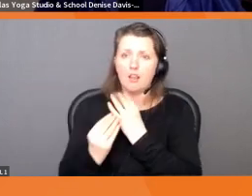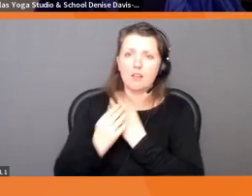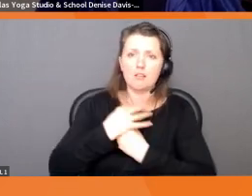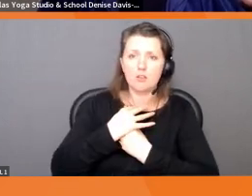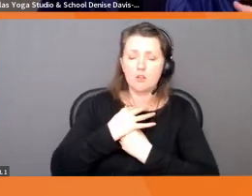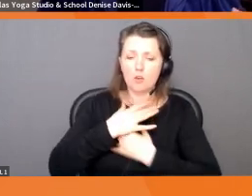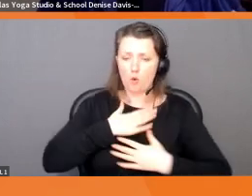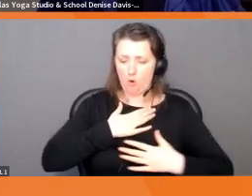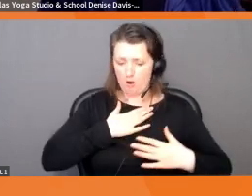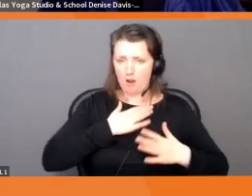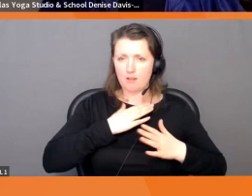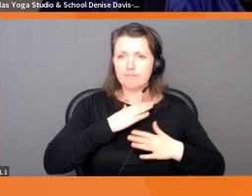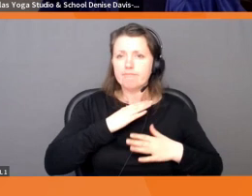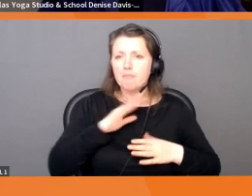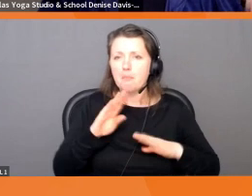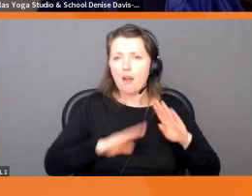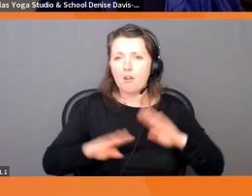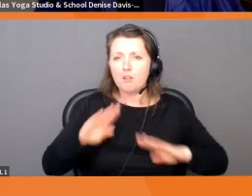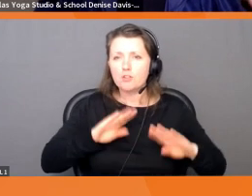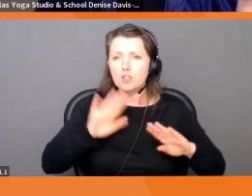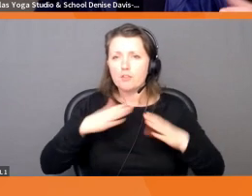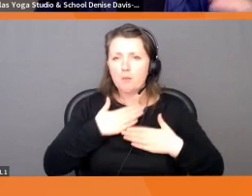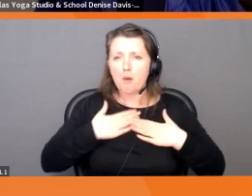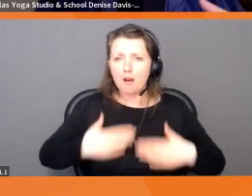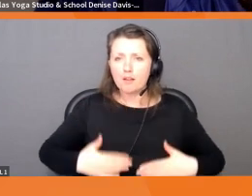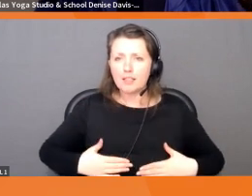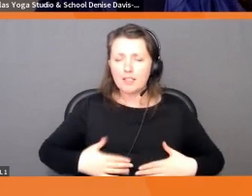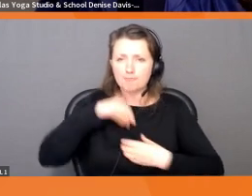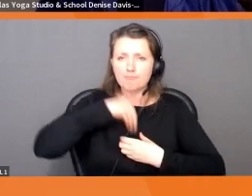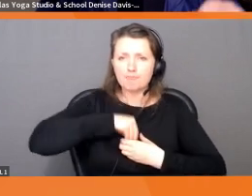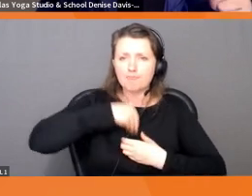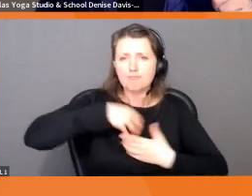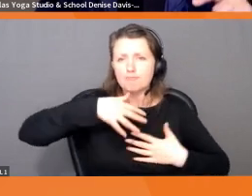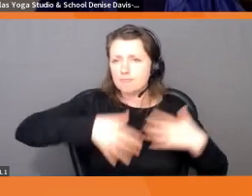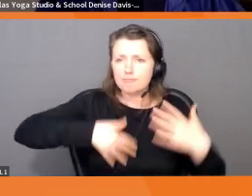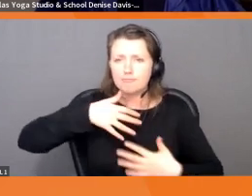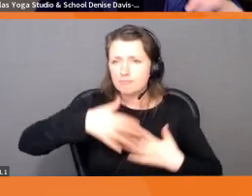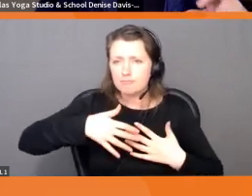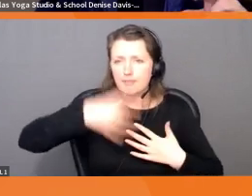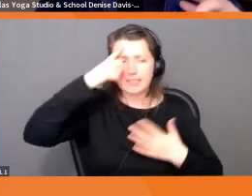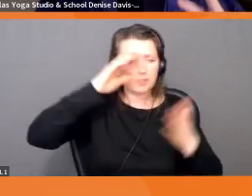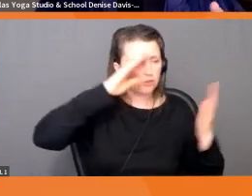And if we can shift our thought process, we can really shift how we feel about our businesses, our